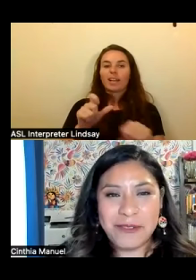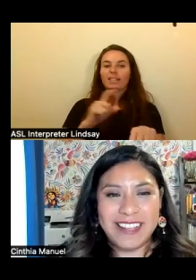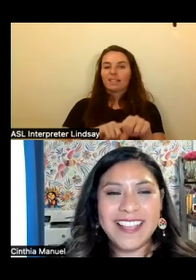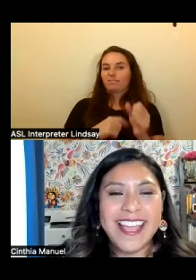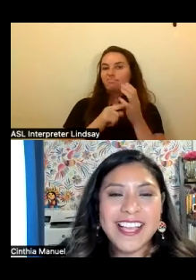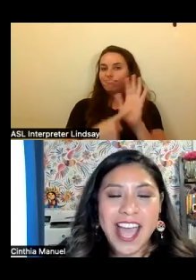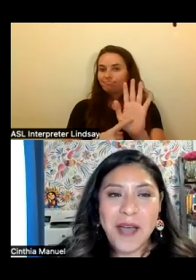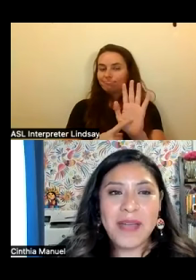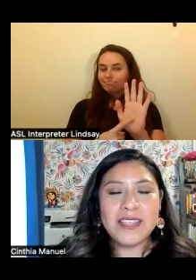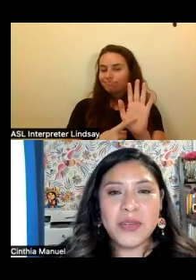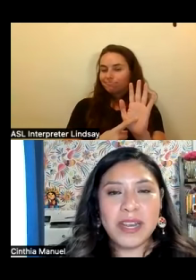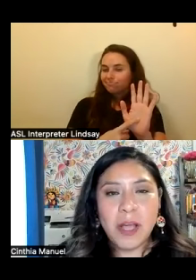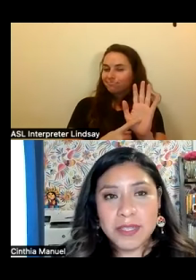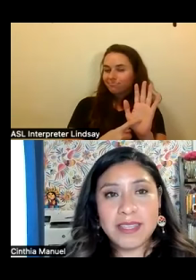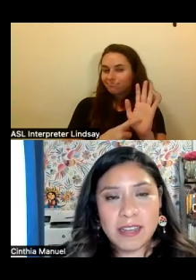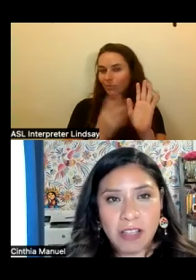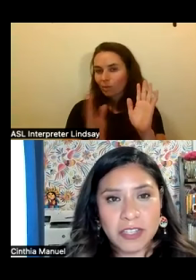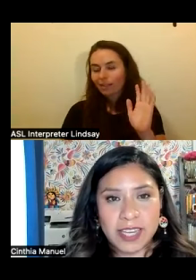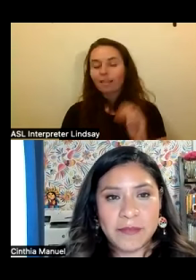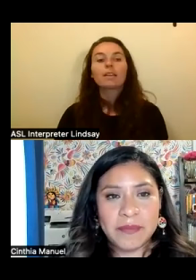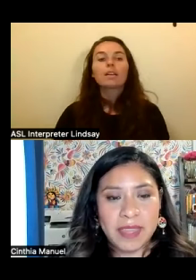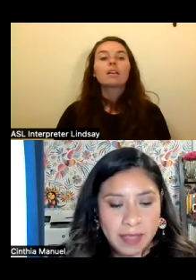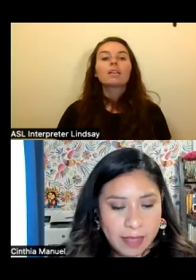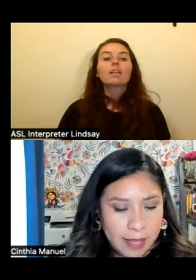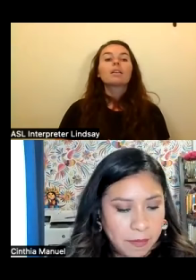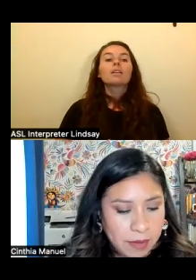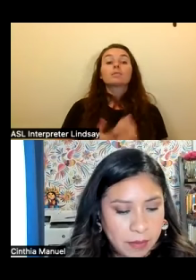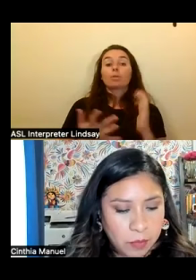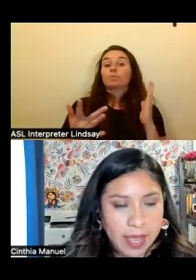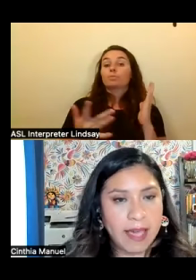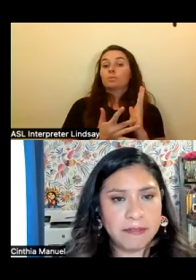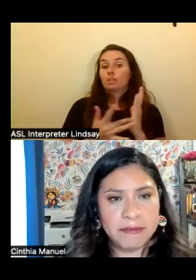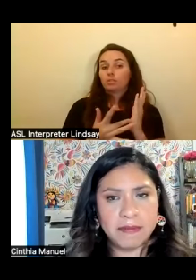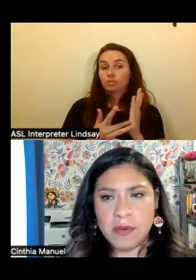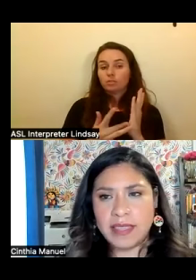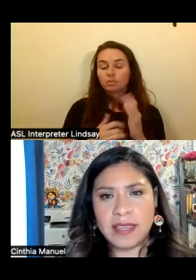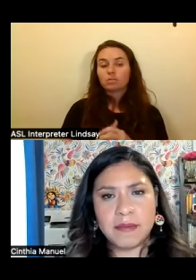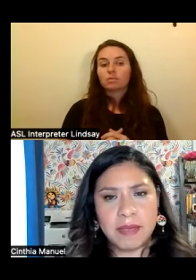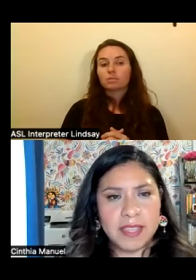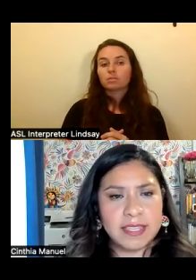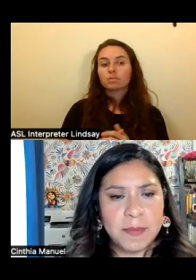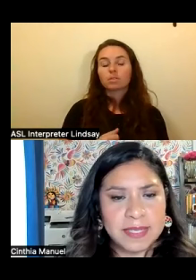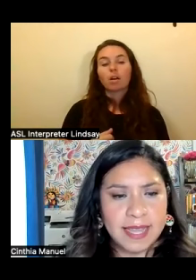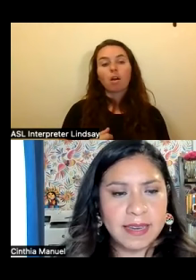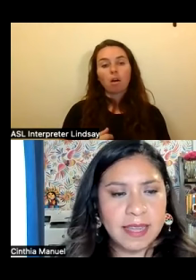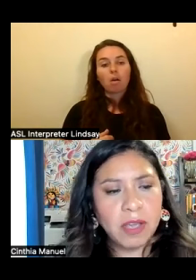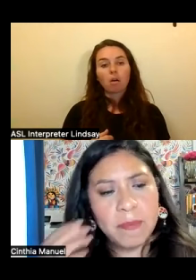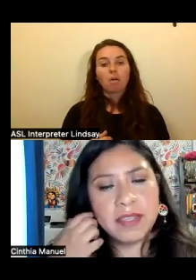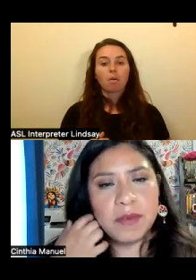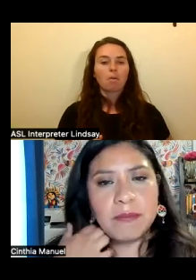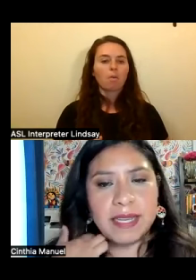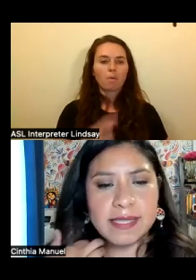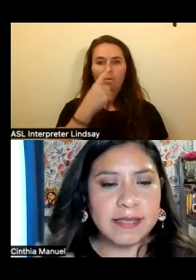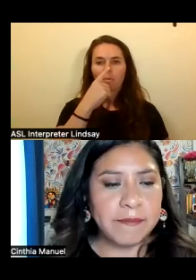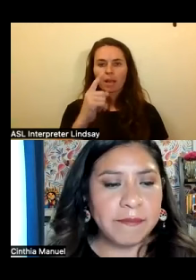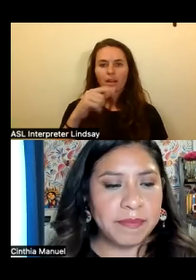I will. So when it comes to technology, we have, oh, I think maybe did I skip a slide? Can we go back to